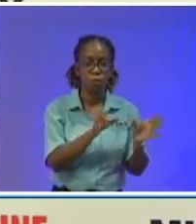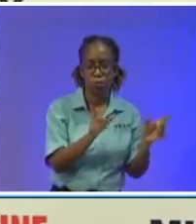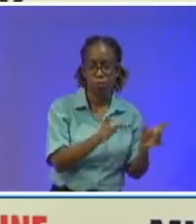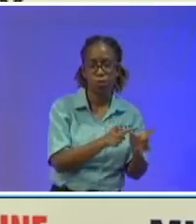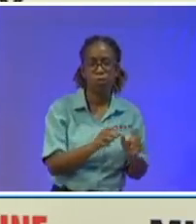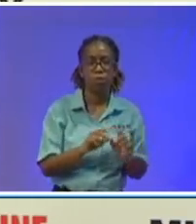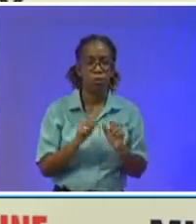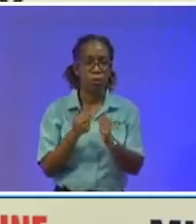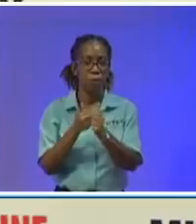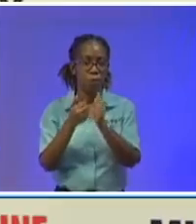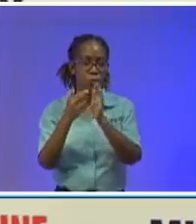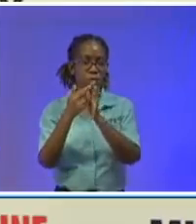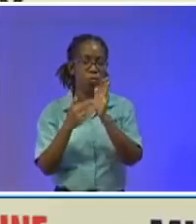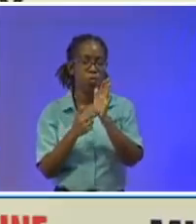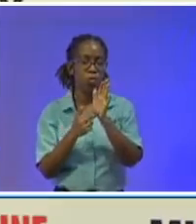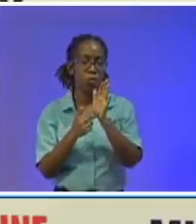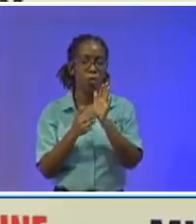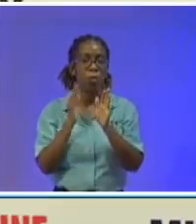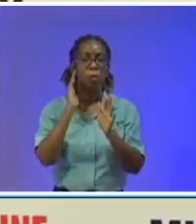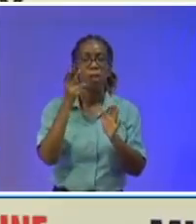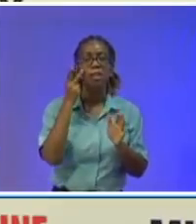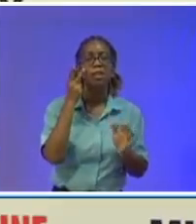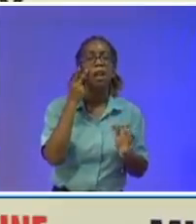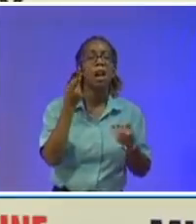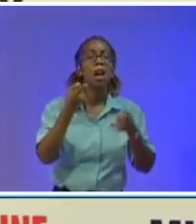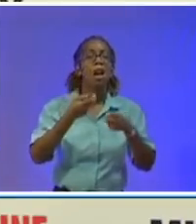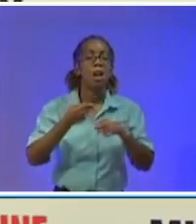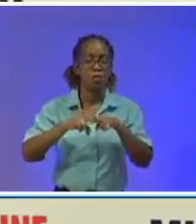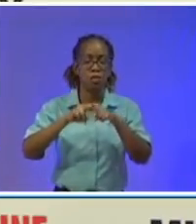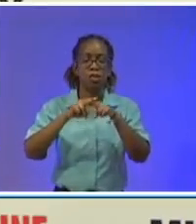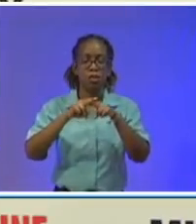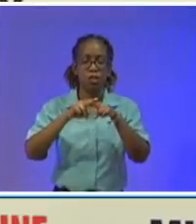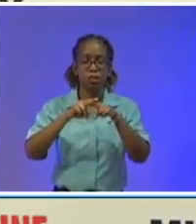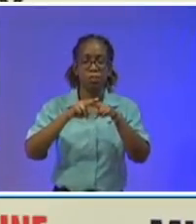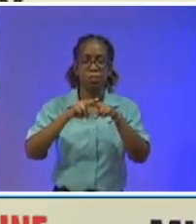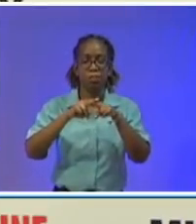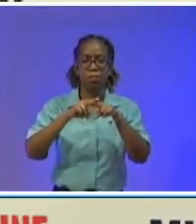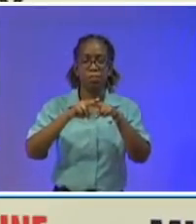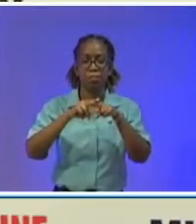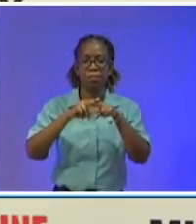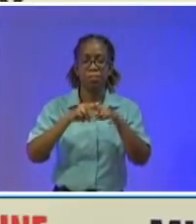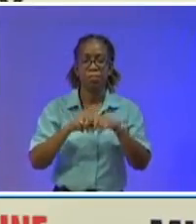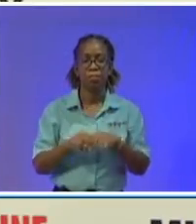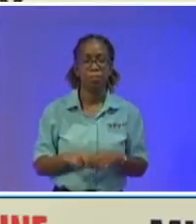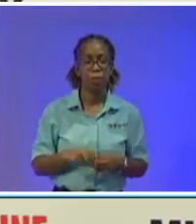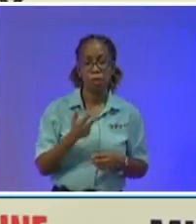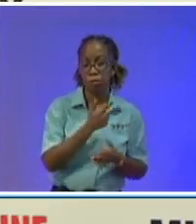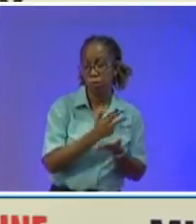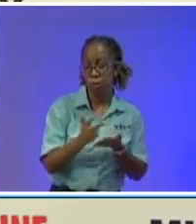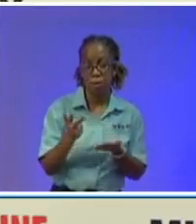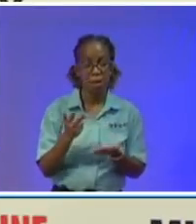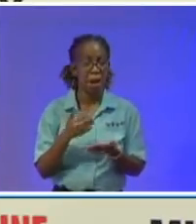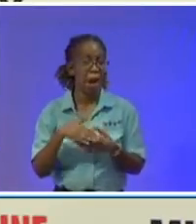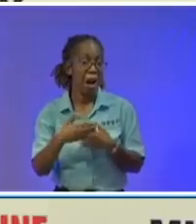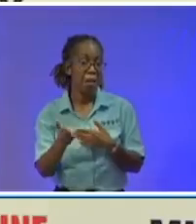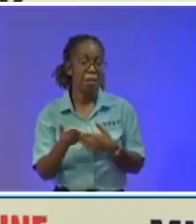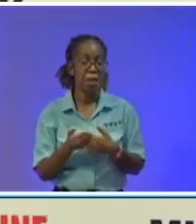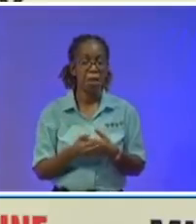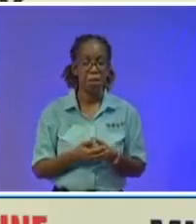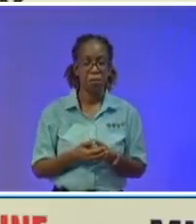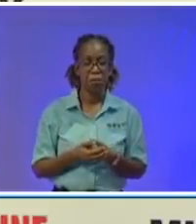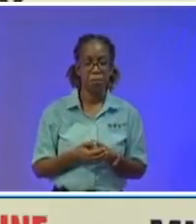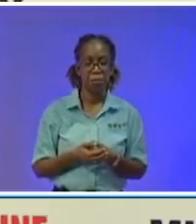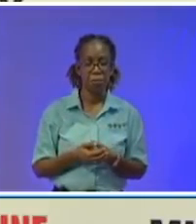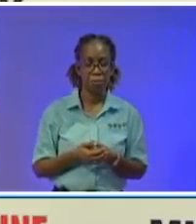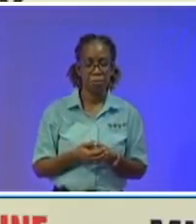that there's an increase in the number of cases subsequently about 2 or 3 weeks thereafter. So generally speaking, that is the trends that we